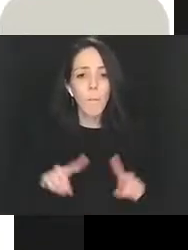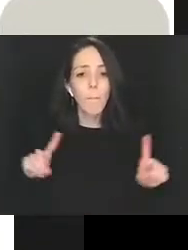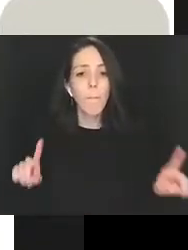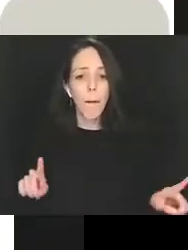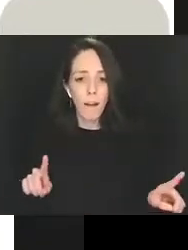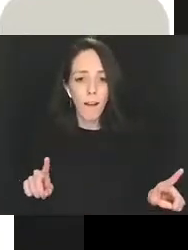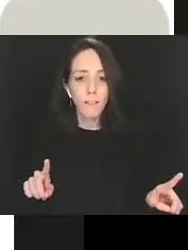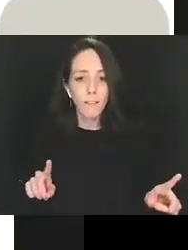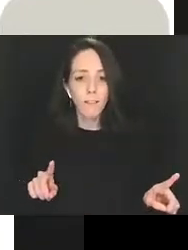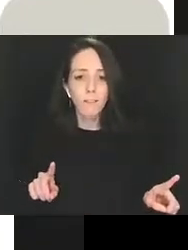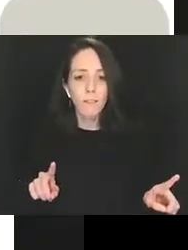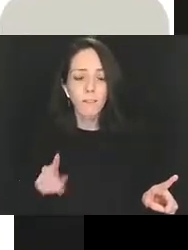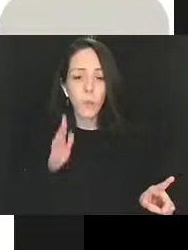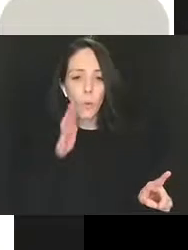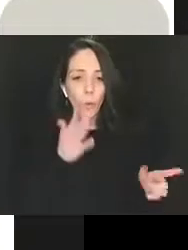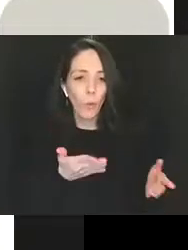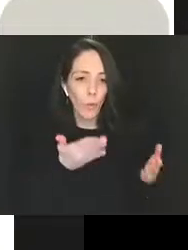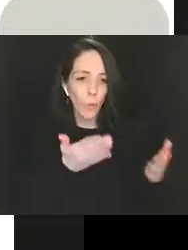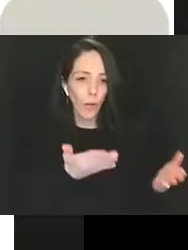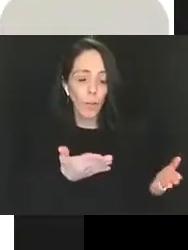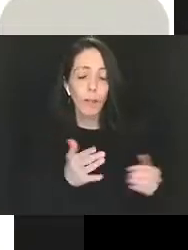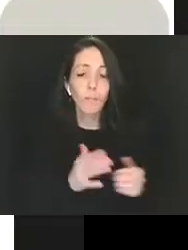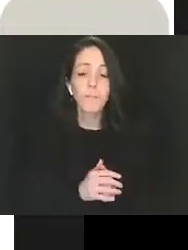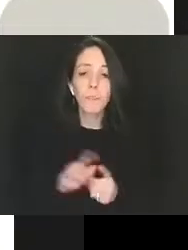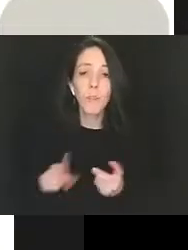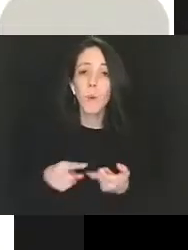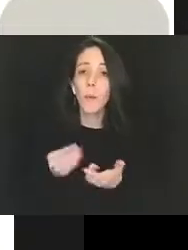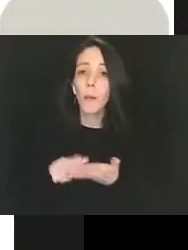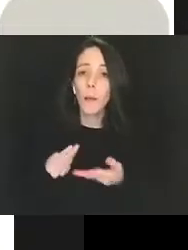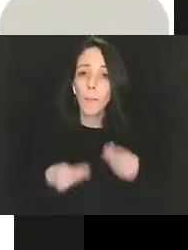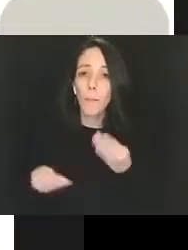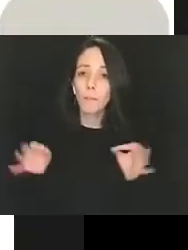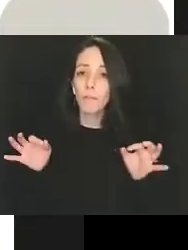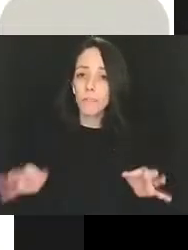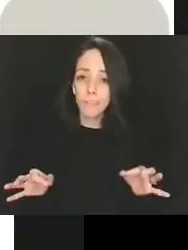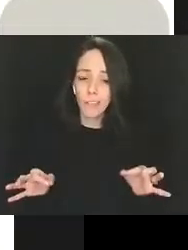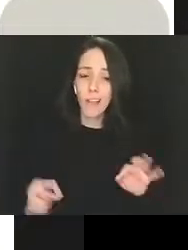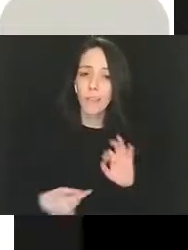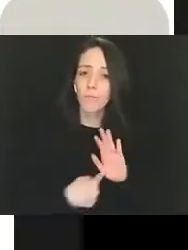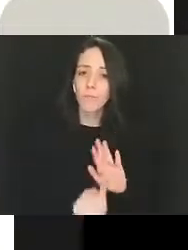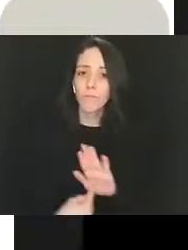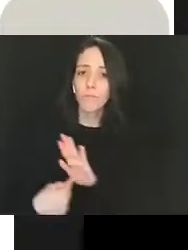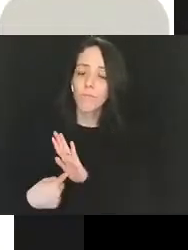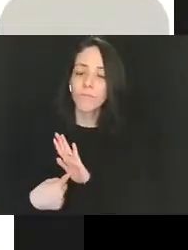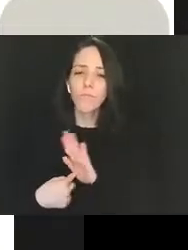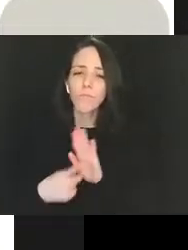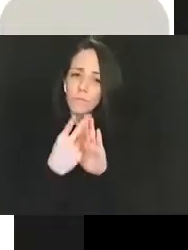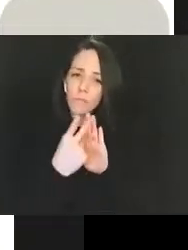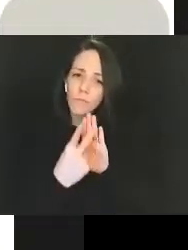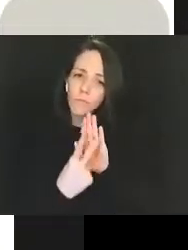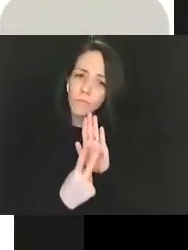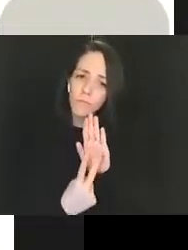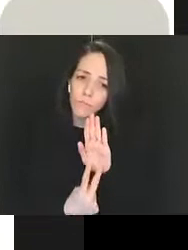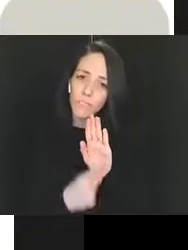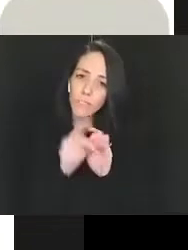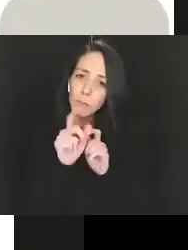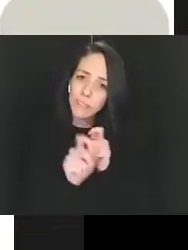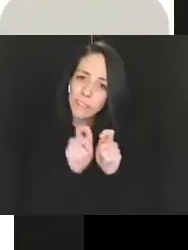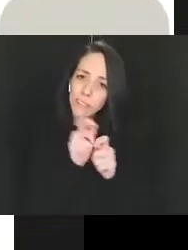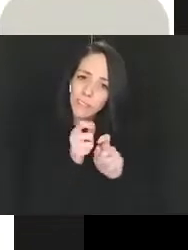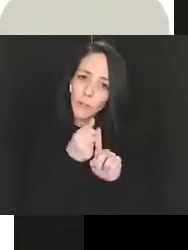that, you know, when the budget comes, people really pay attention to the line items